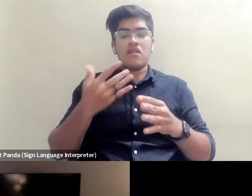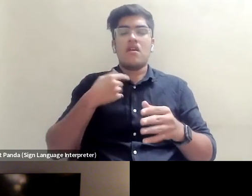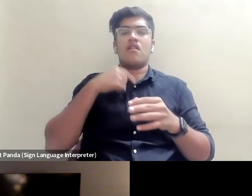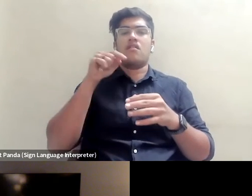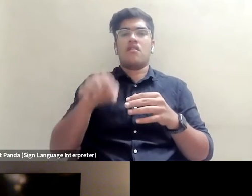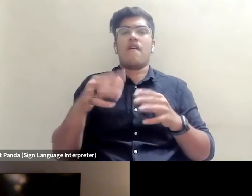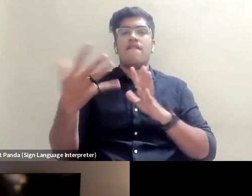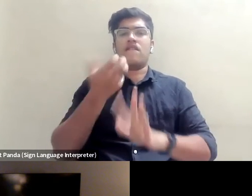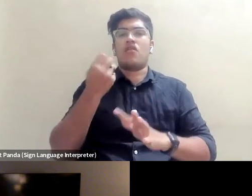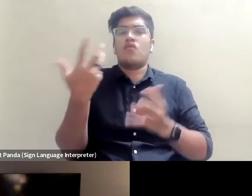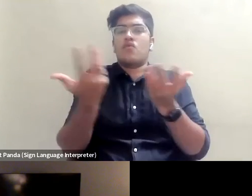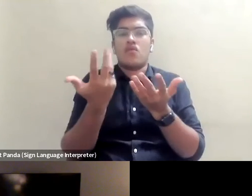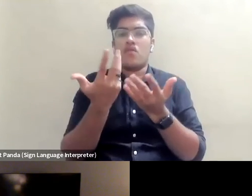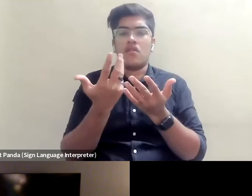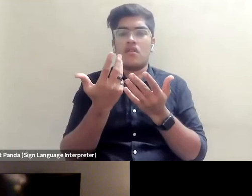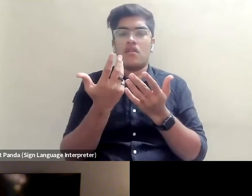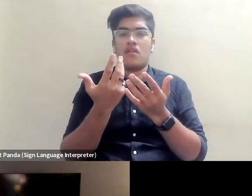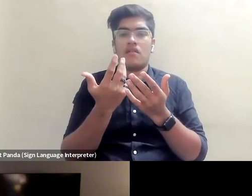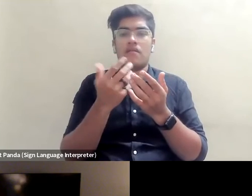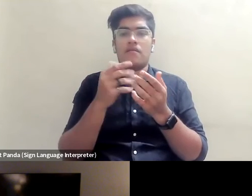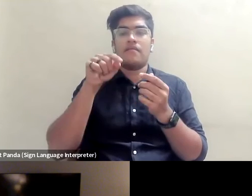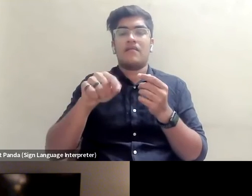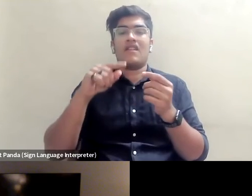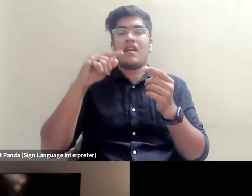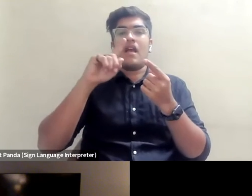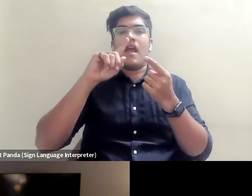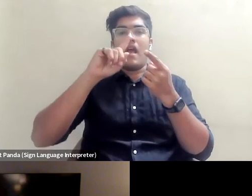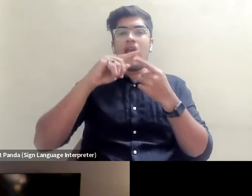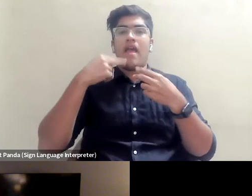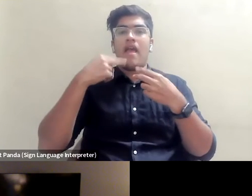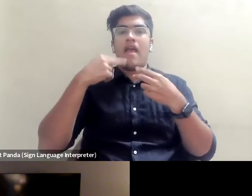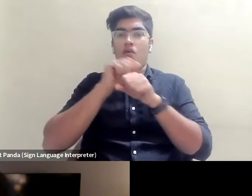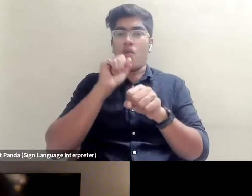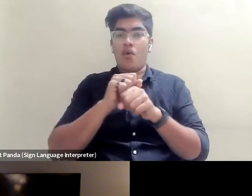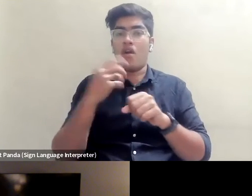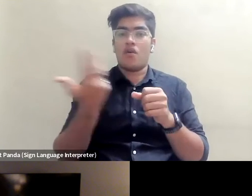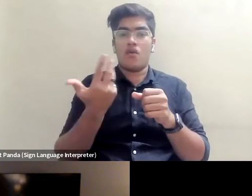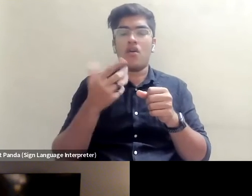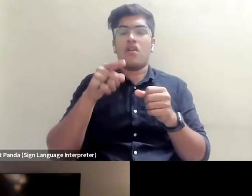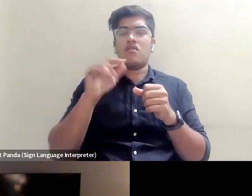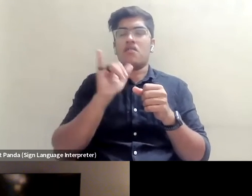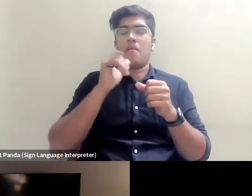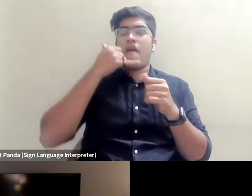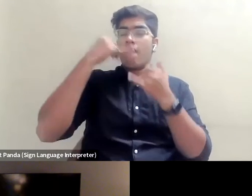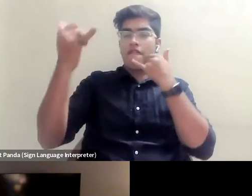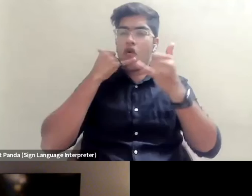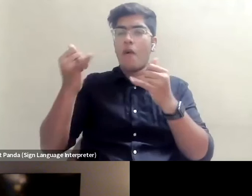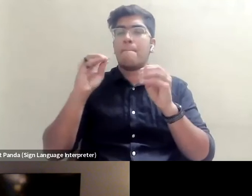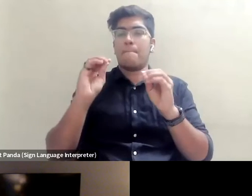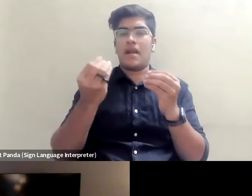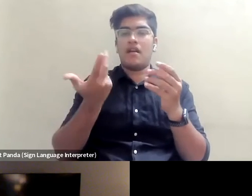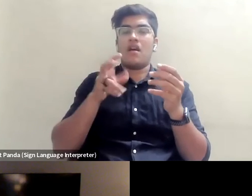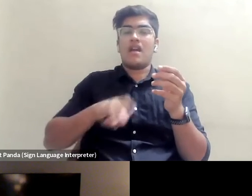the ethics of doing research on the phone seemed better than, traveling during COVID, and that's kind of